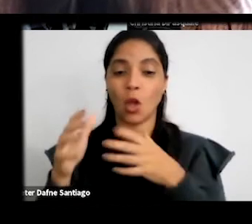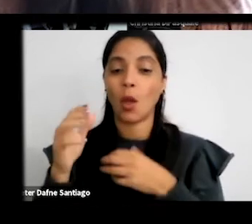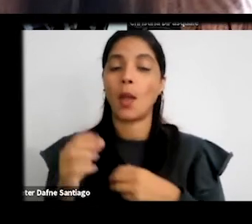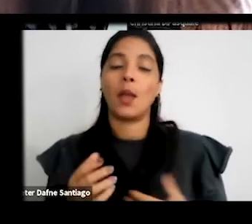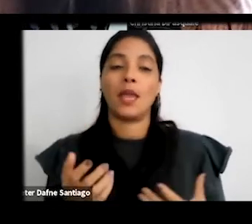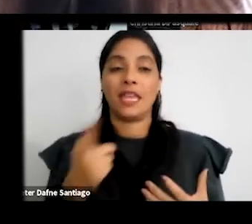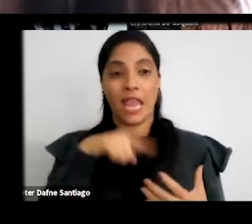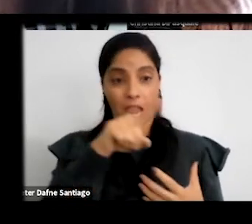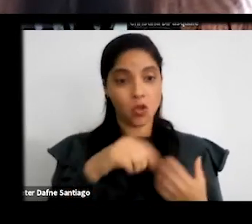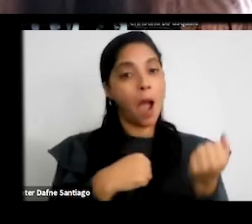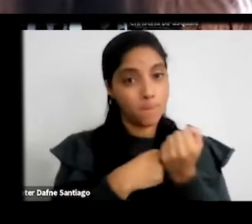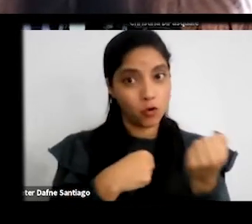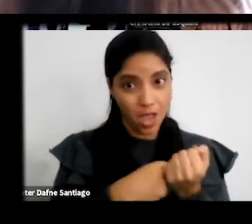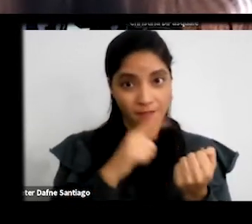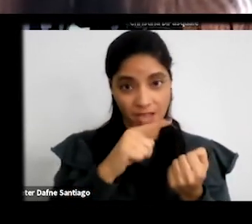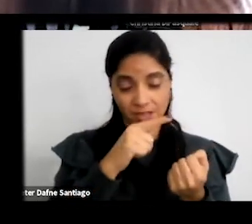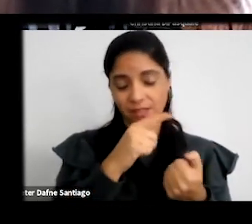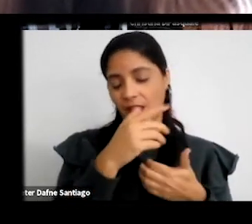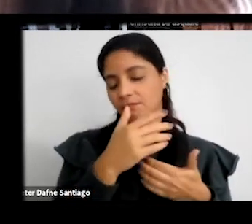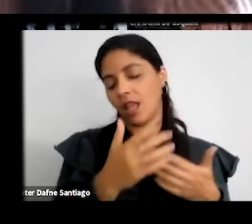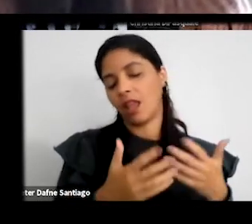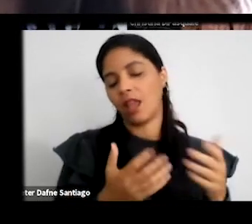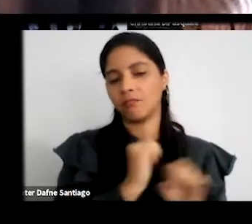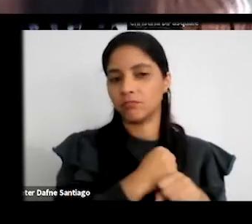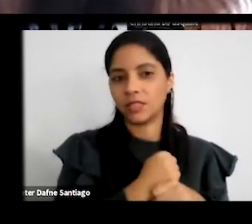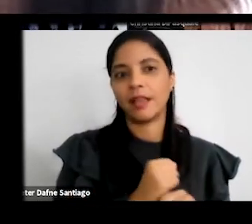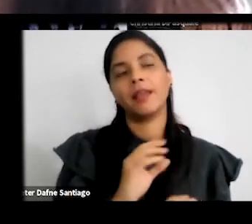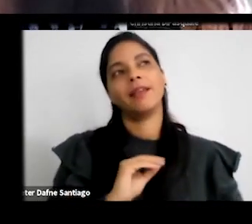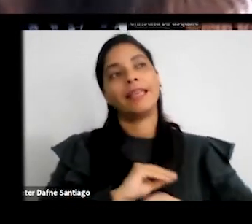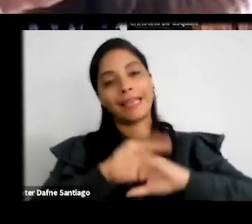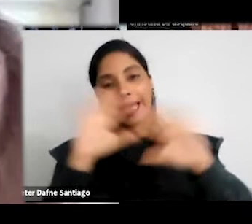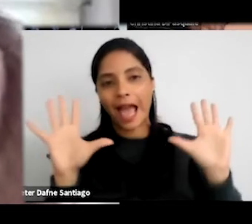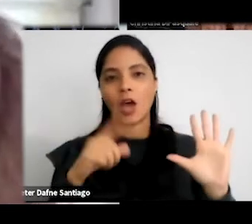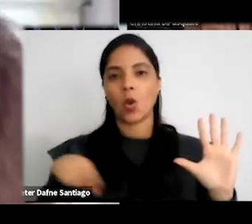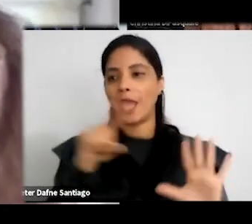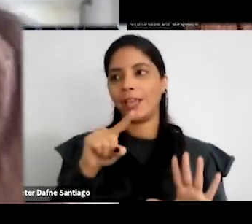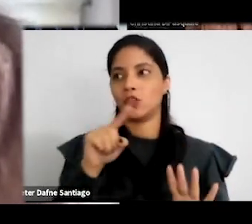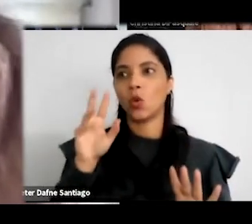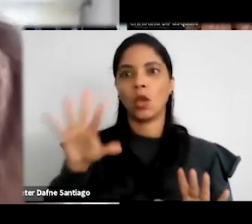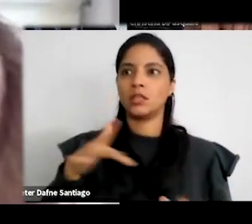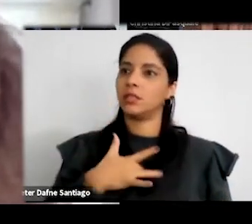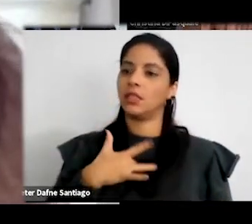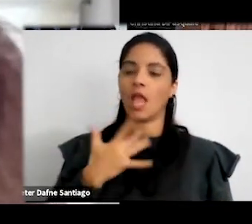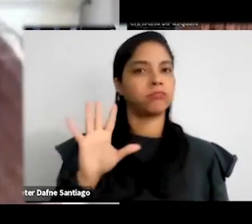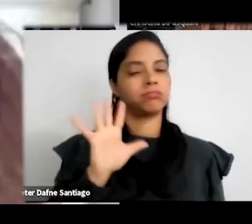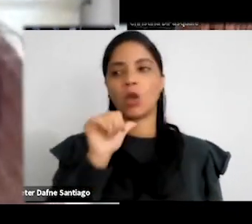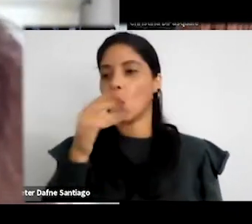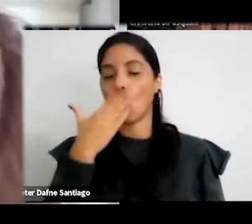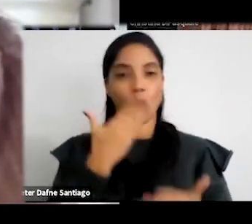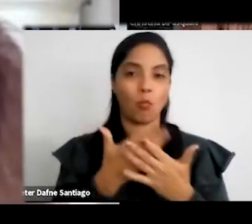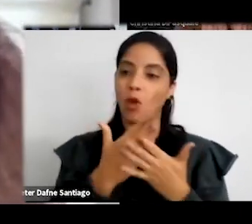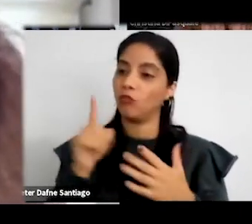public television. Of course. Specifically. So it's just wild. I mean, like, really, the history has been a wild, very fun